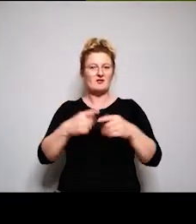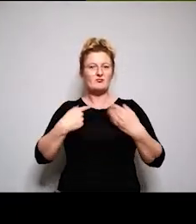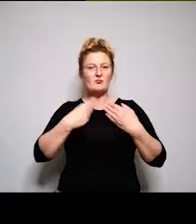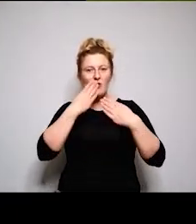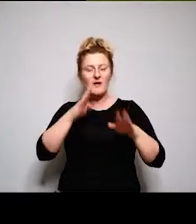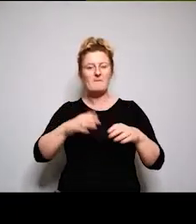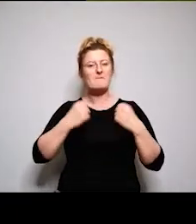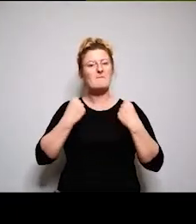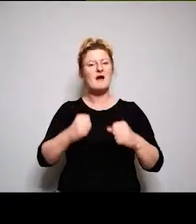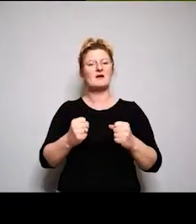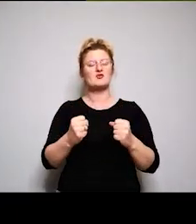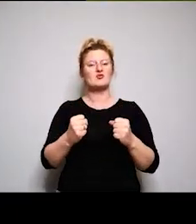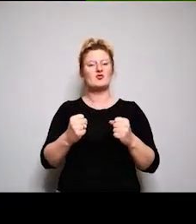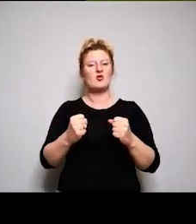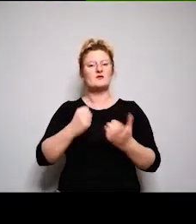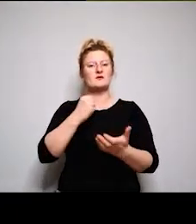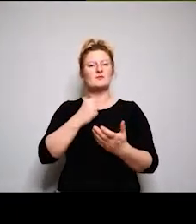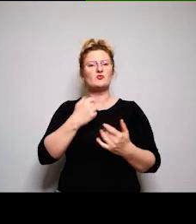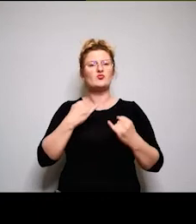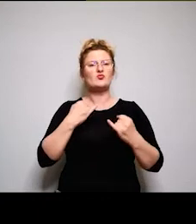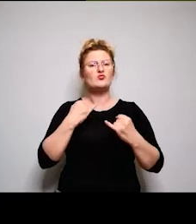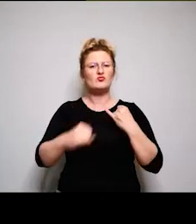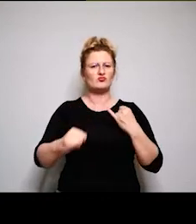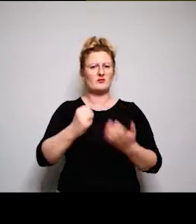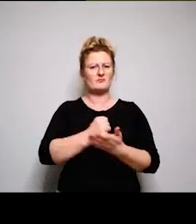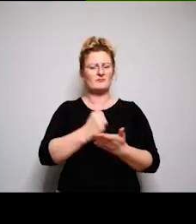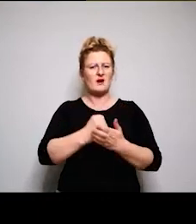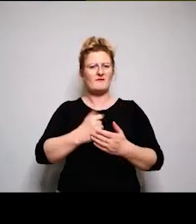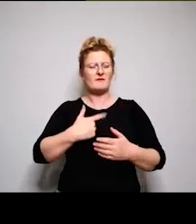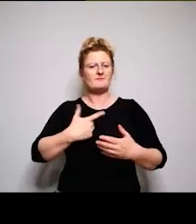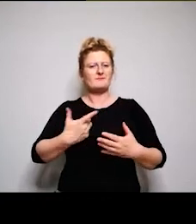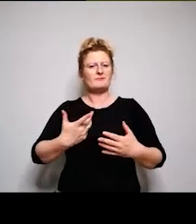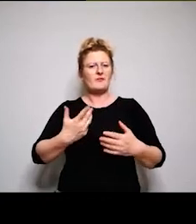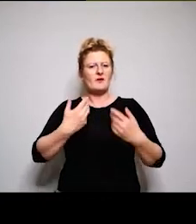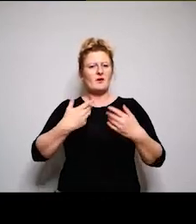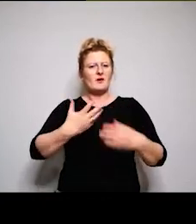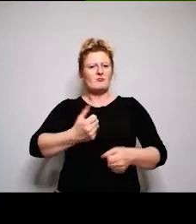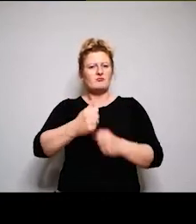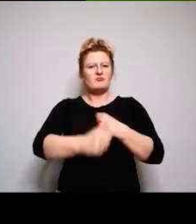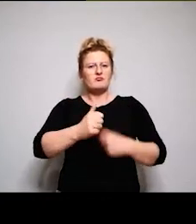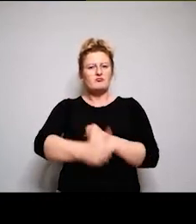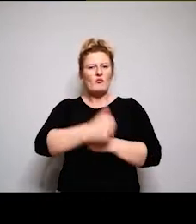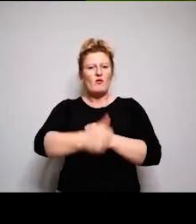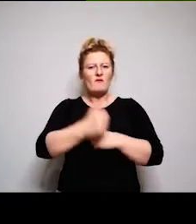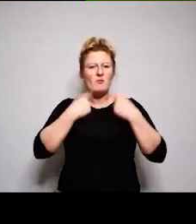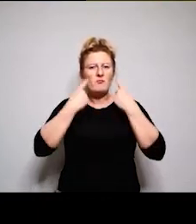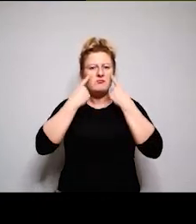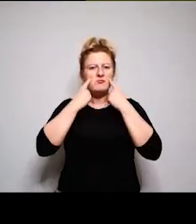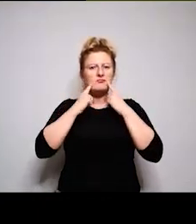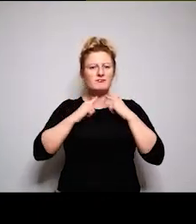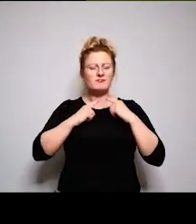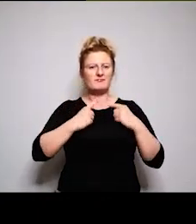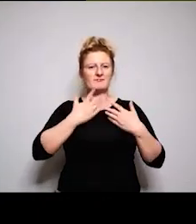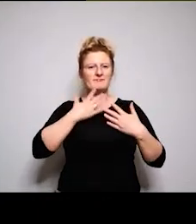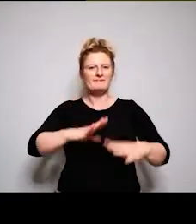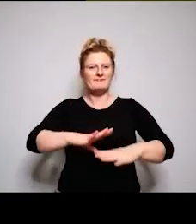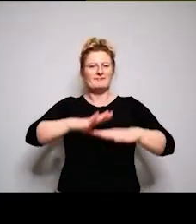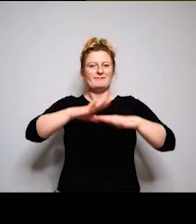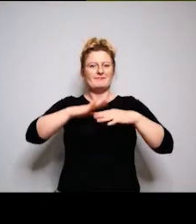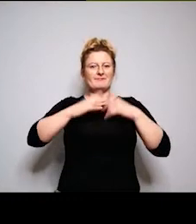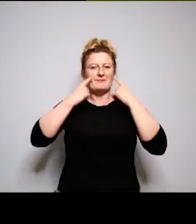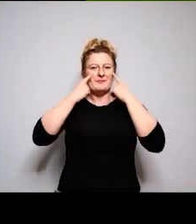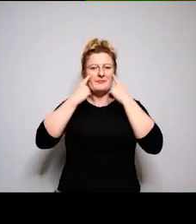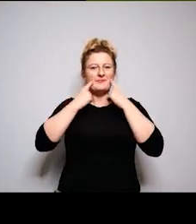what was the favorite time with their fathers? Like what was the best time with their